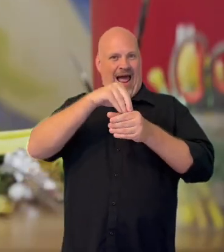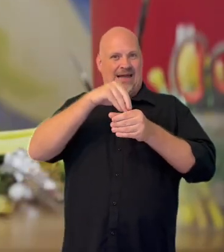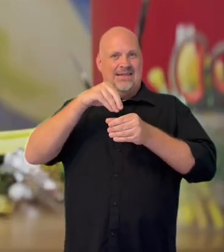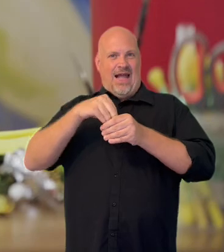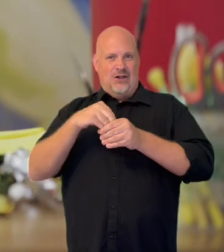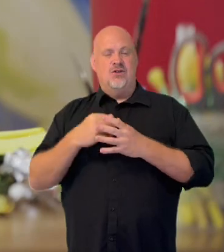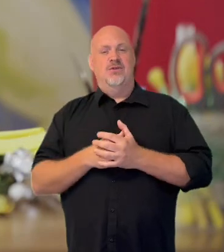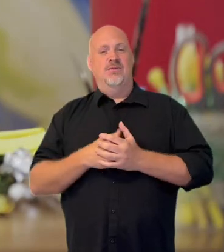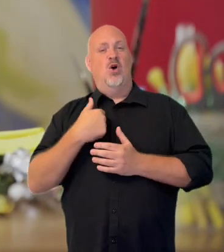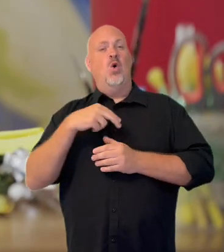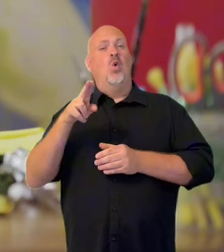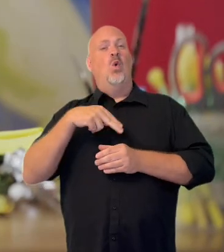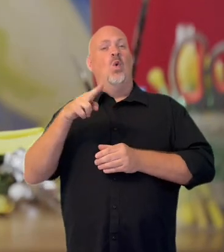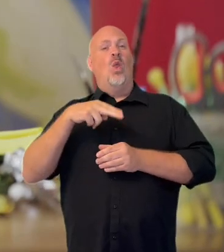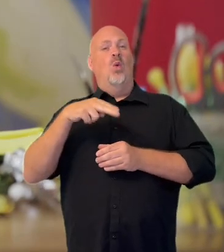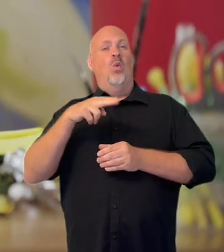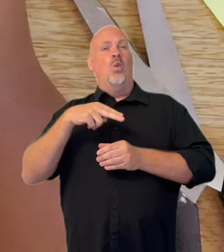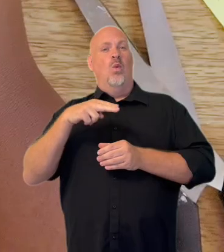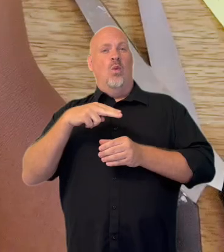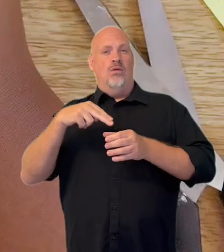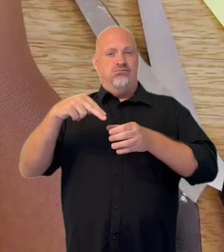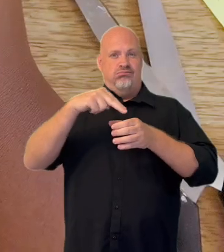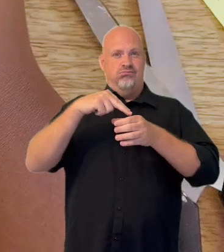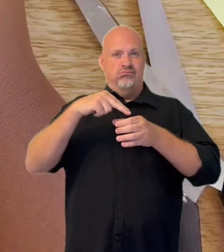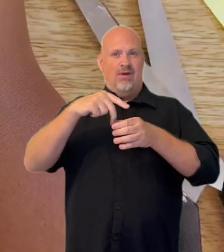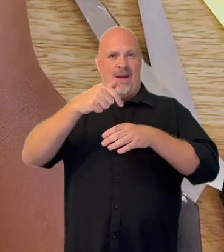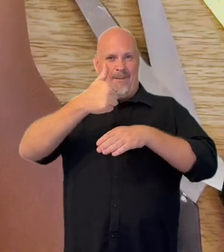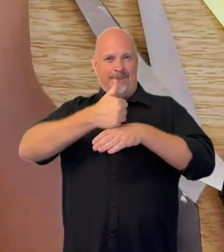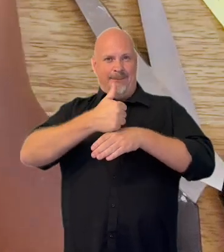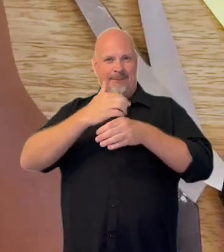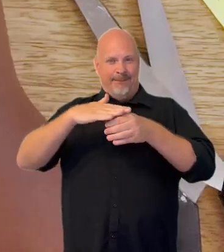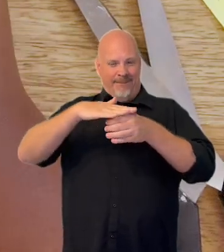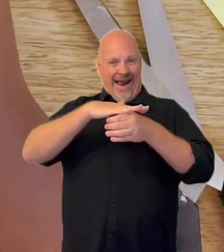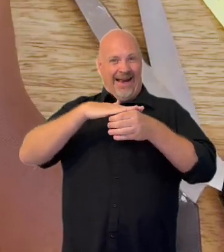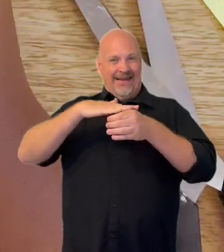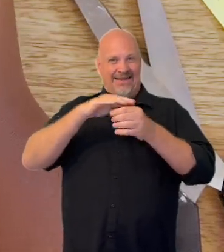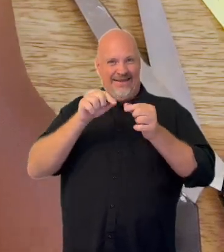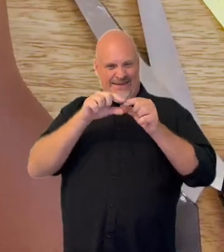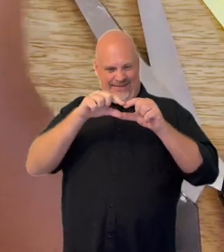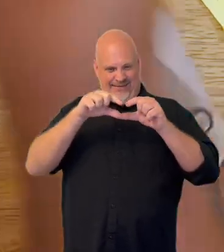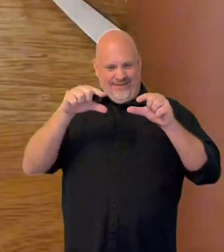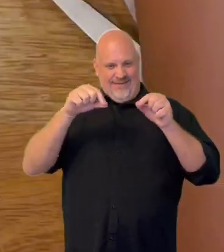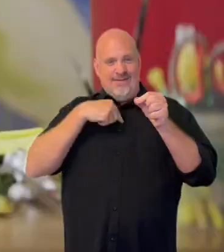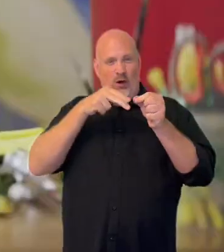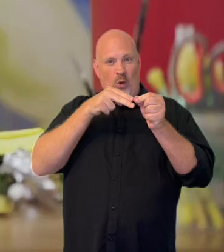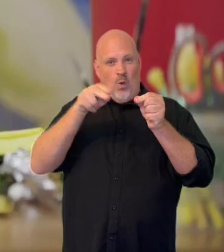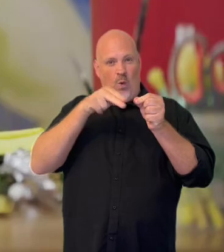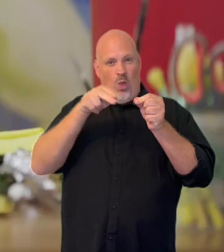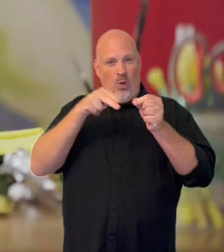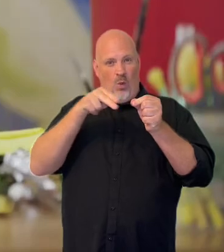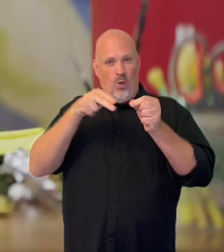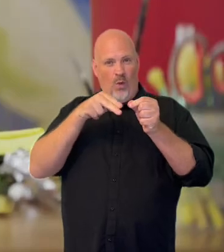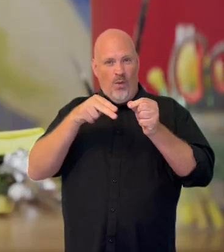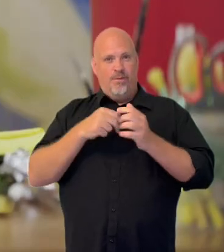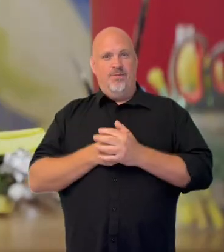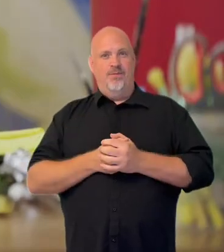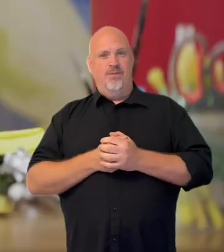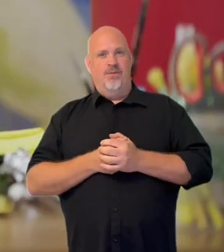And for some added security, I always like to sort of add a little bit across the bottom here.